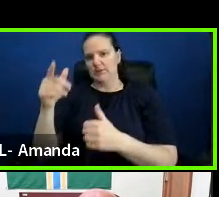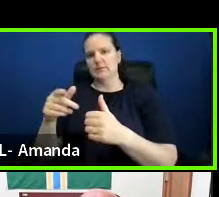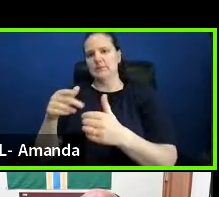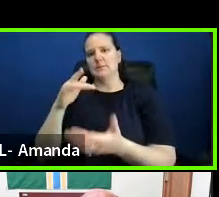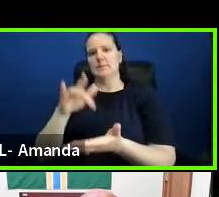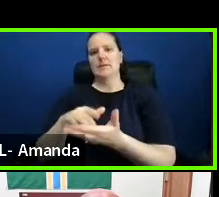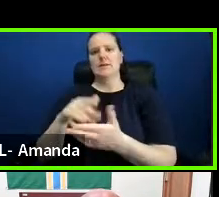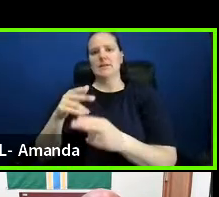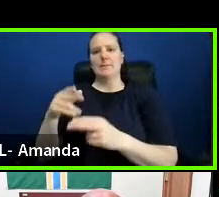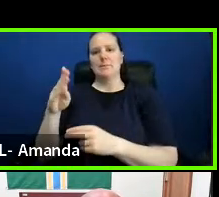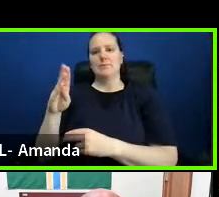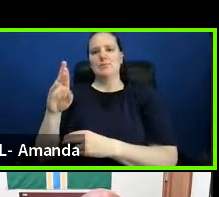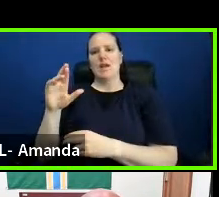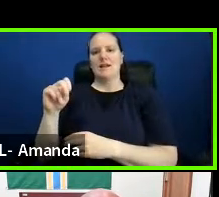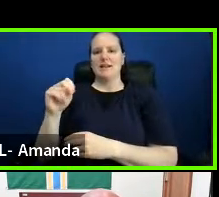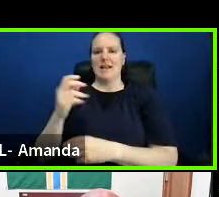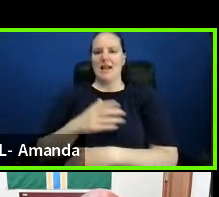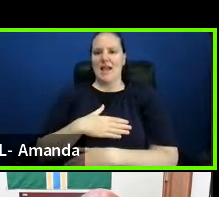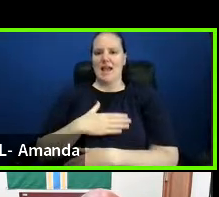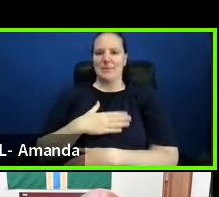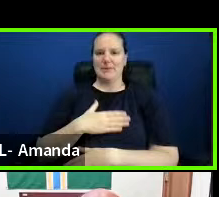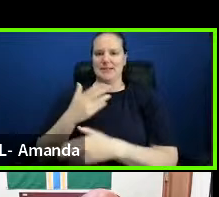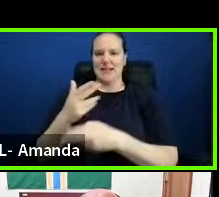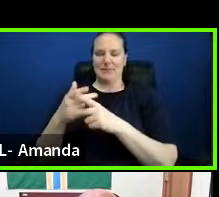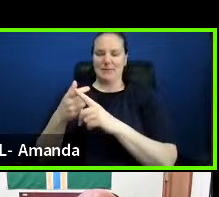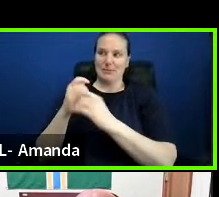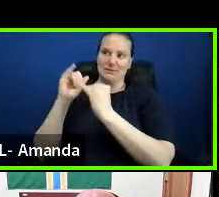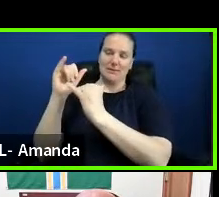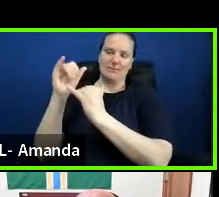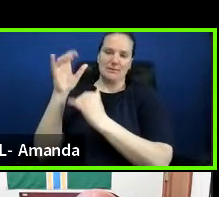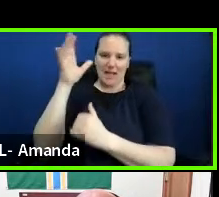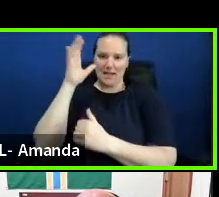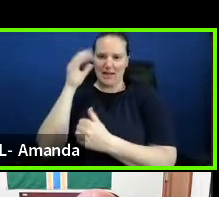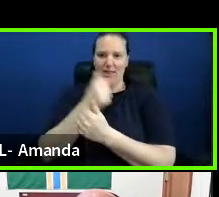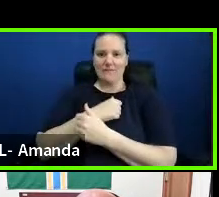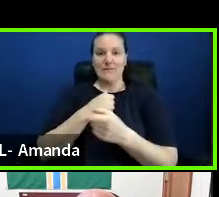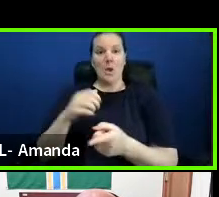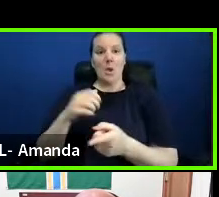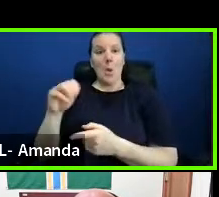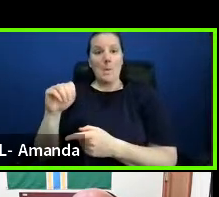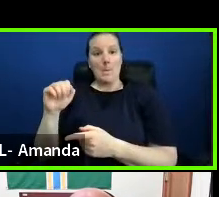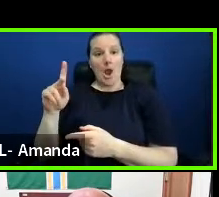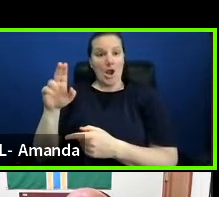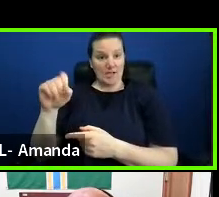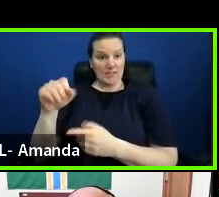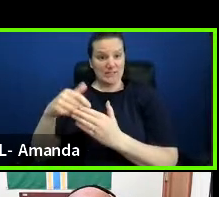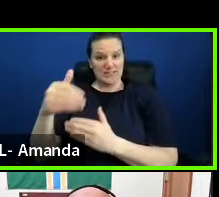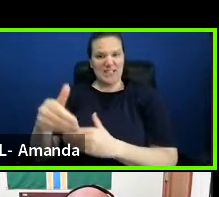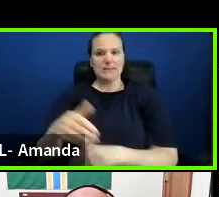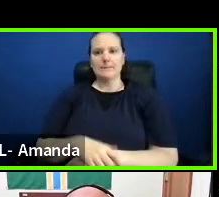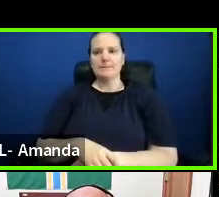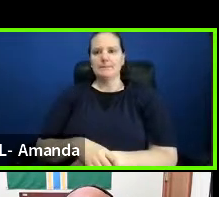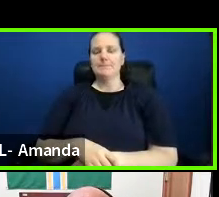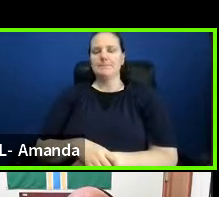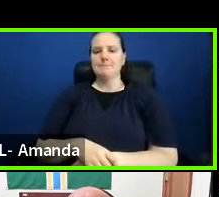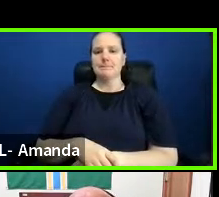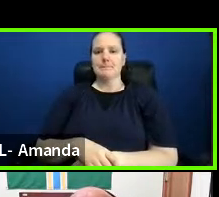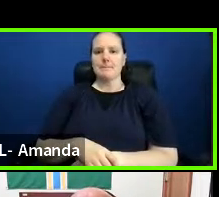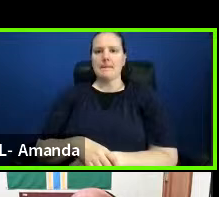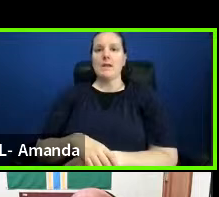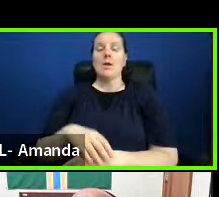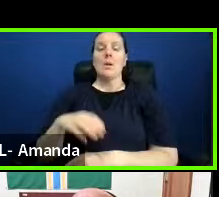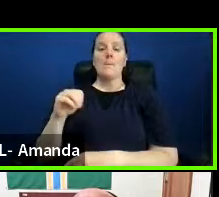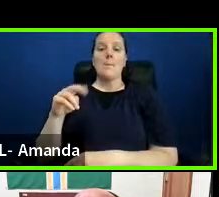very happy to be named after him because I love my dad. Marcus, would you like to go next? Sure. My name is